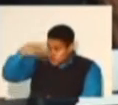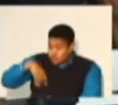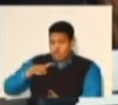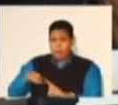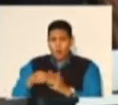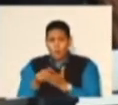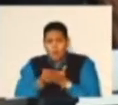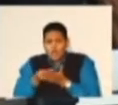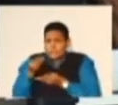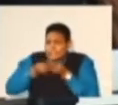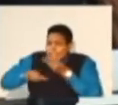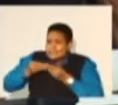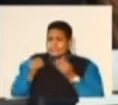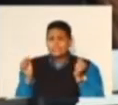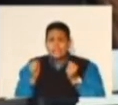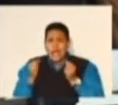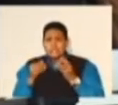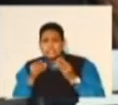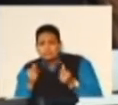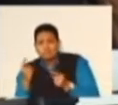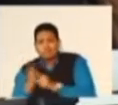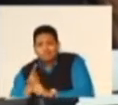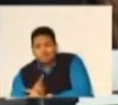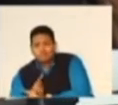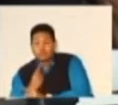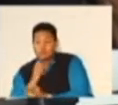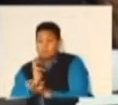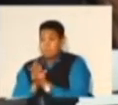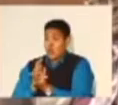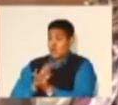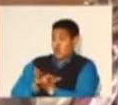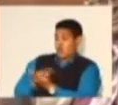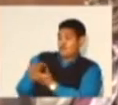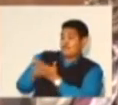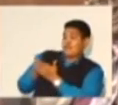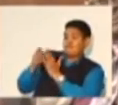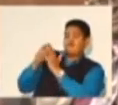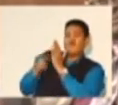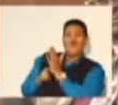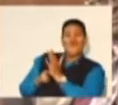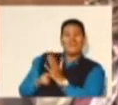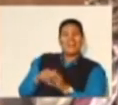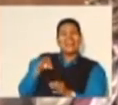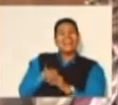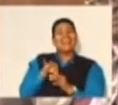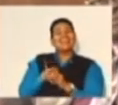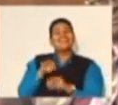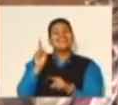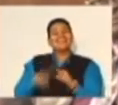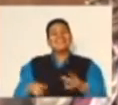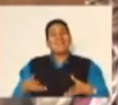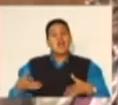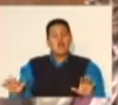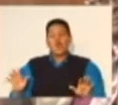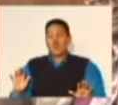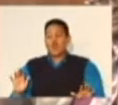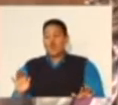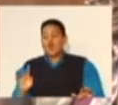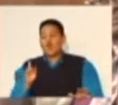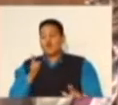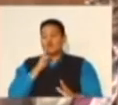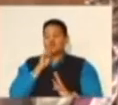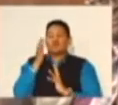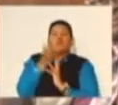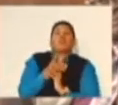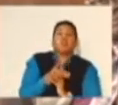discipline and obeying our own fiscal rules, elections can no longer be allowed to supervene the